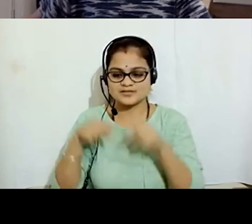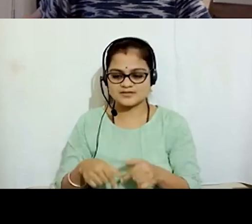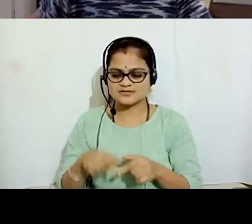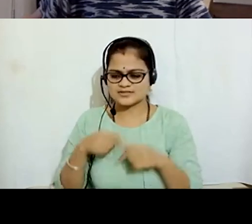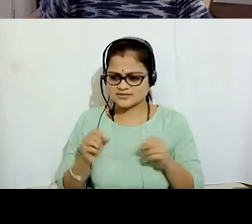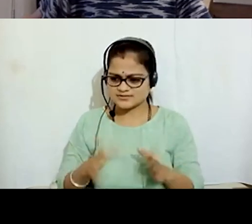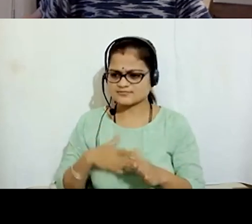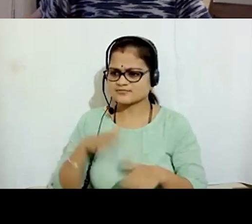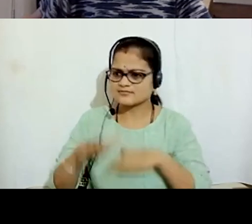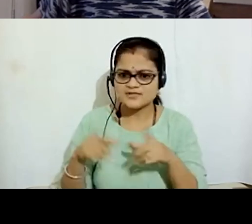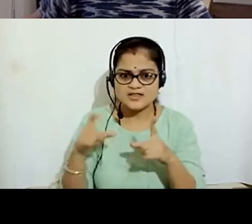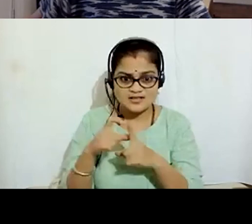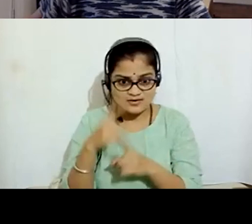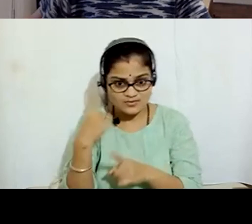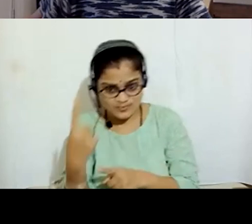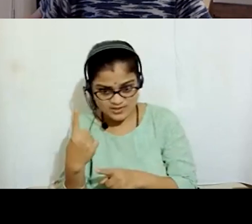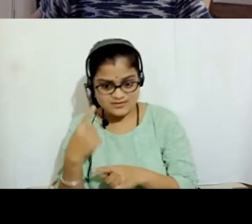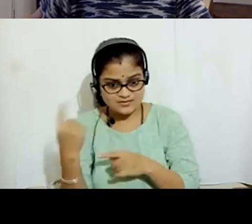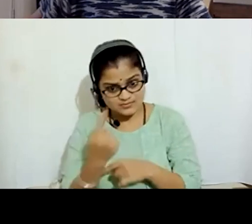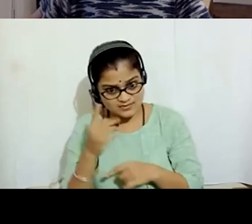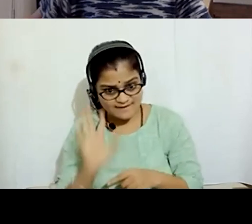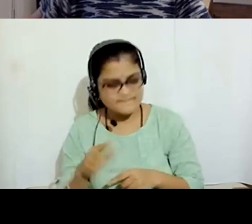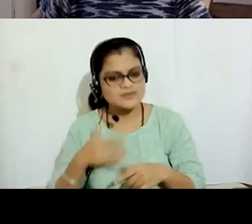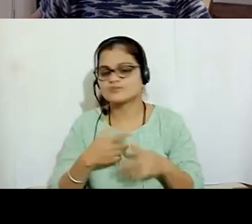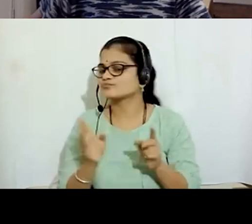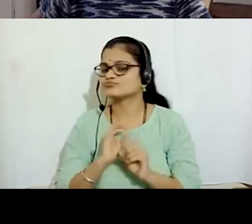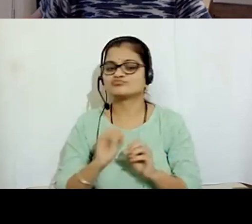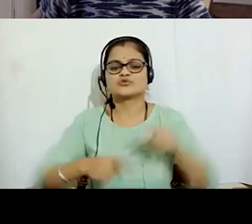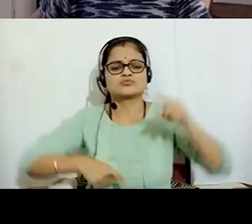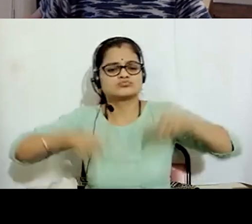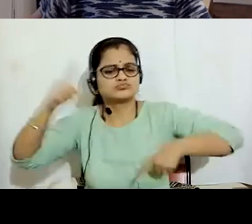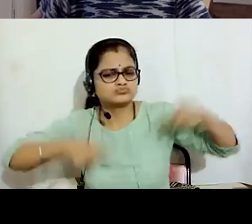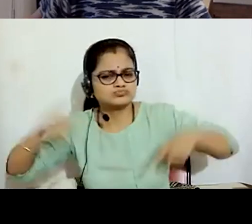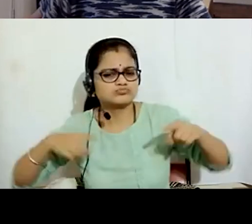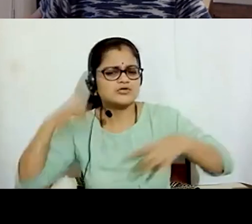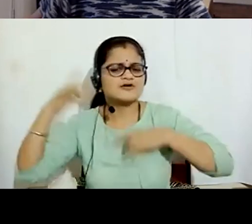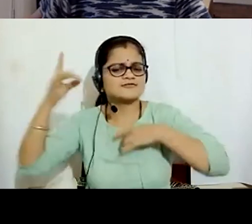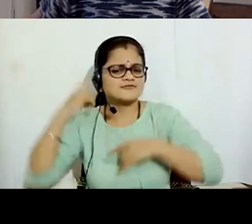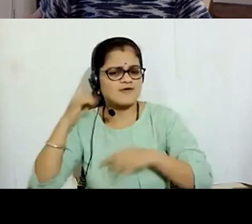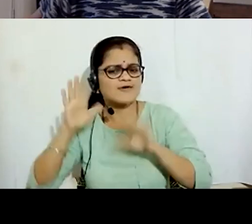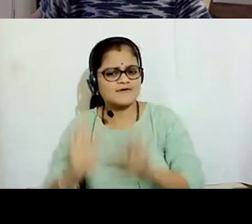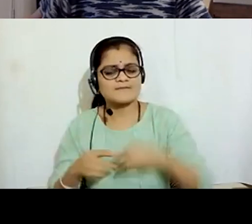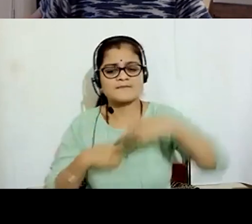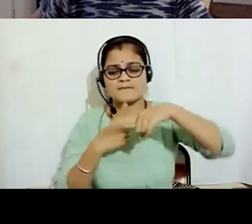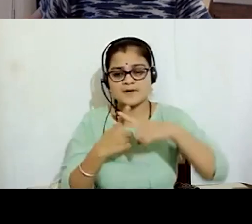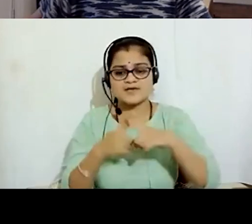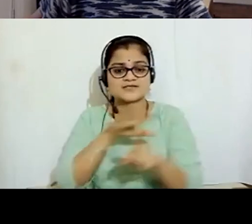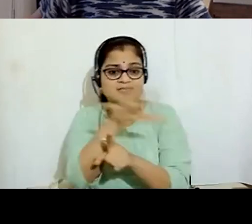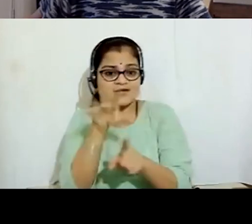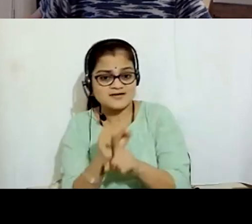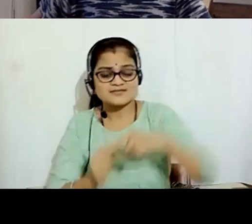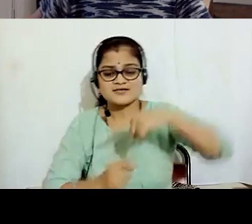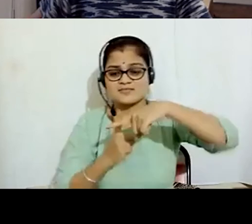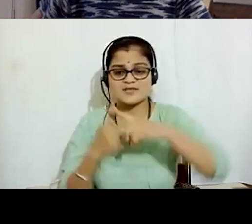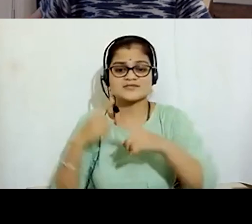I realized Delhi is not just one thing, but rather a diverse collection of sounds, and the diversity of cultures and the people there are make